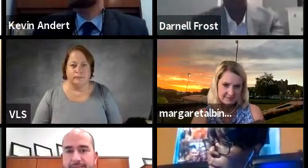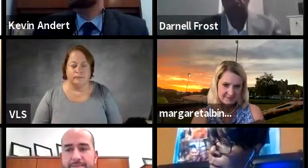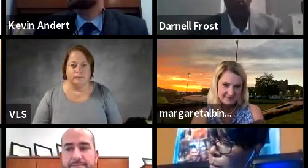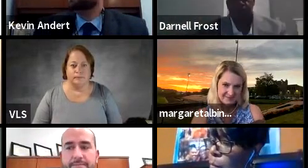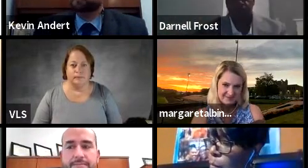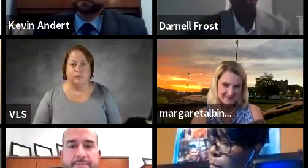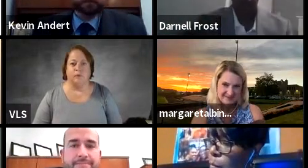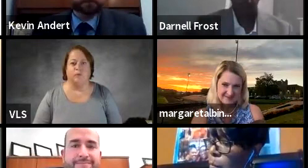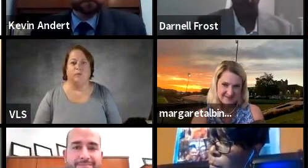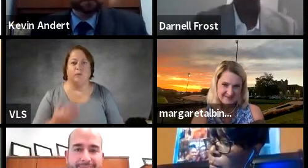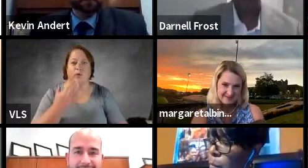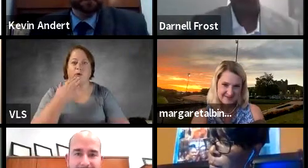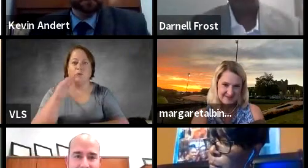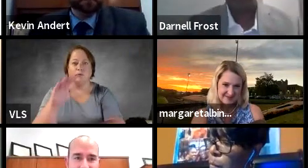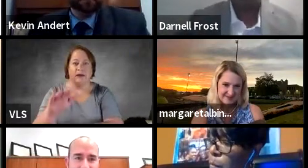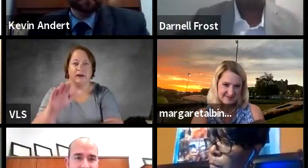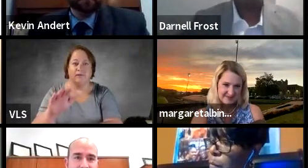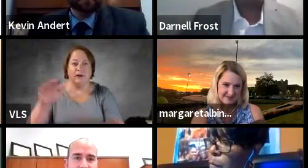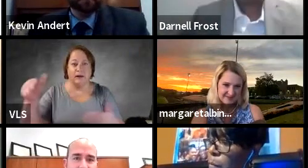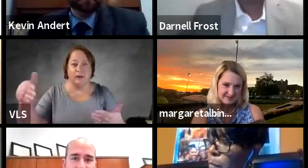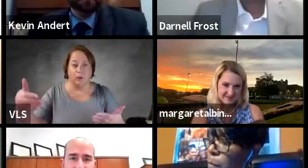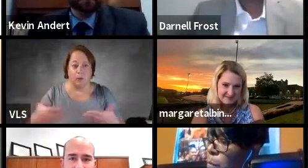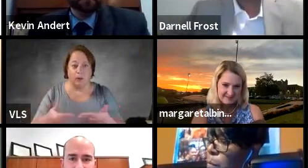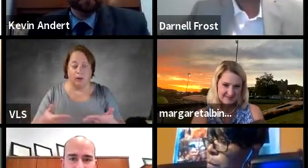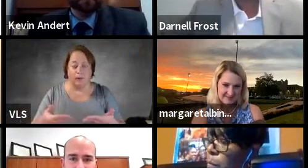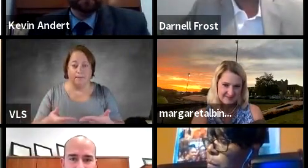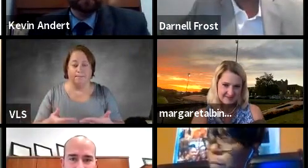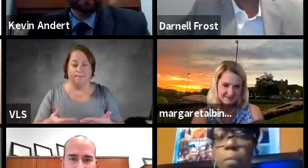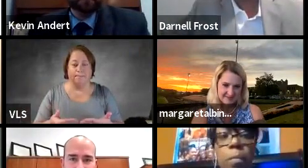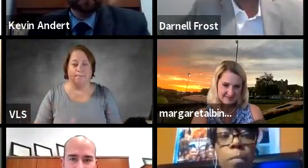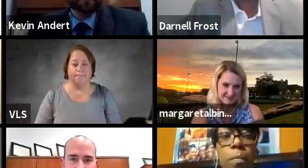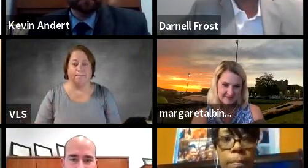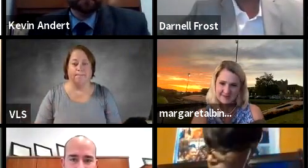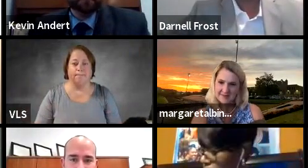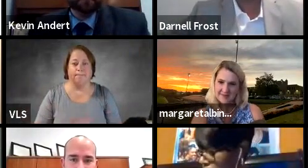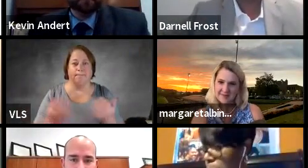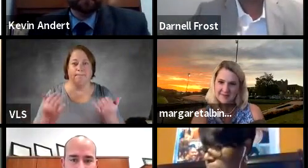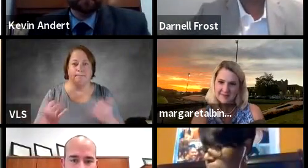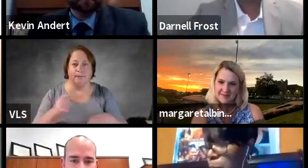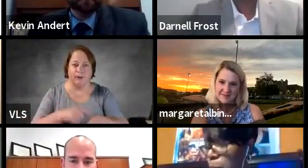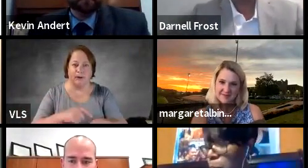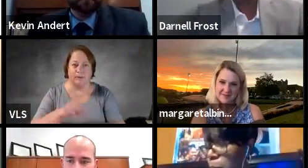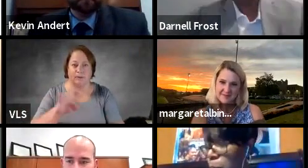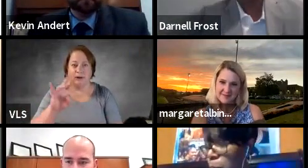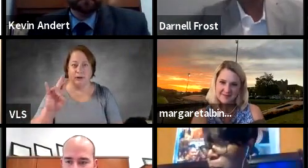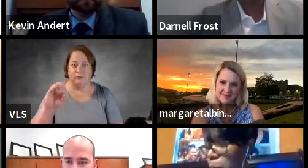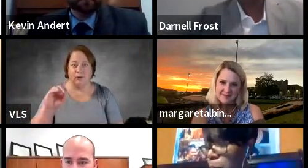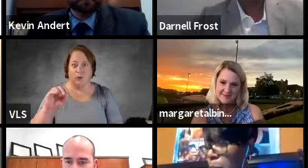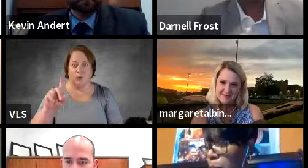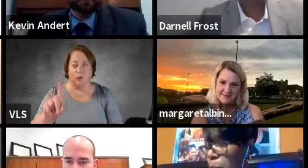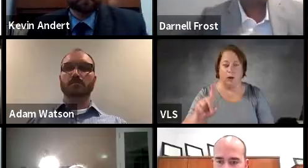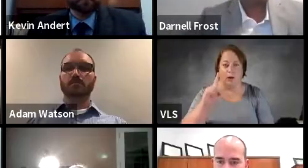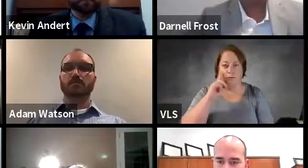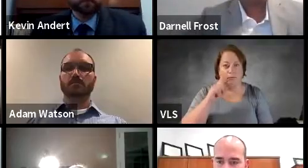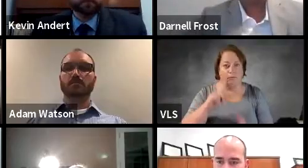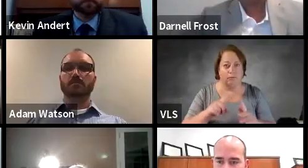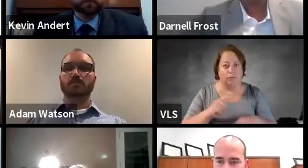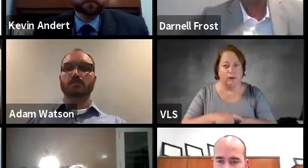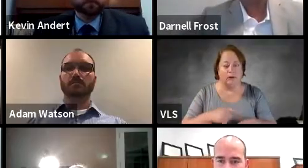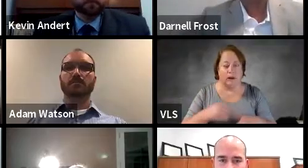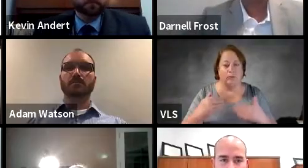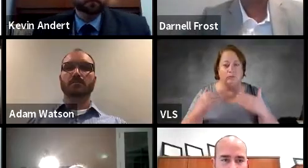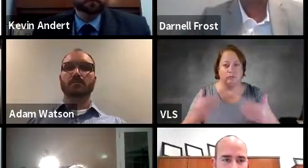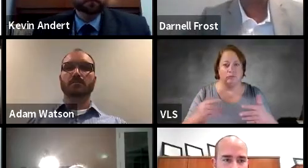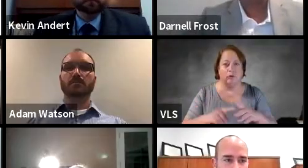Well, good evening and welcome. It is 7:01 and I believe it is time to go ahead